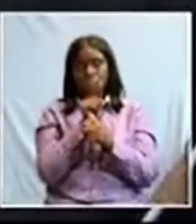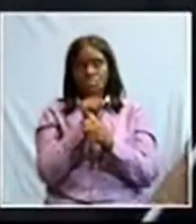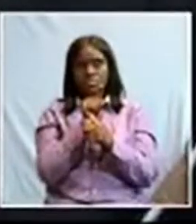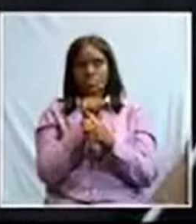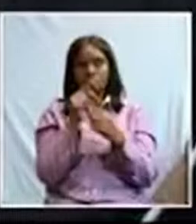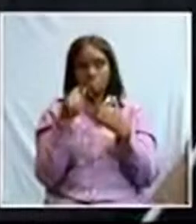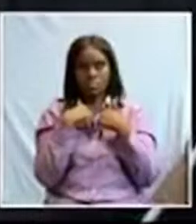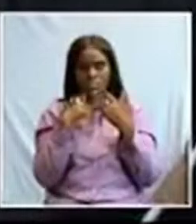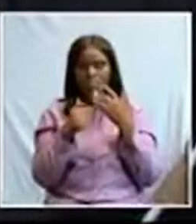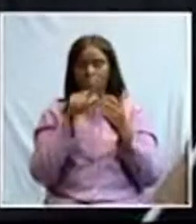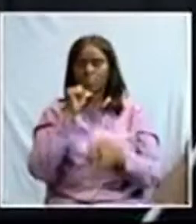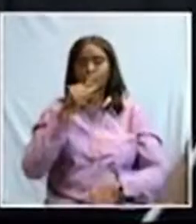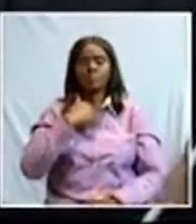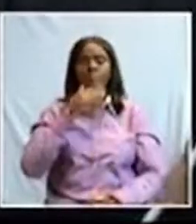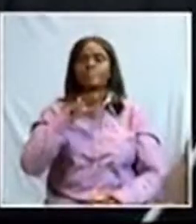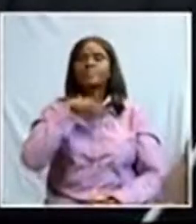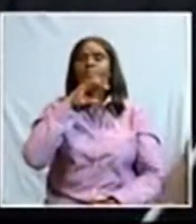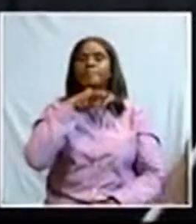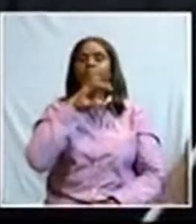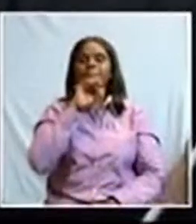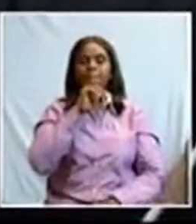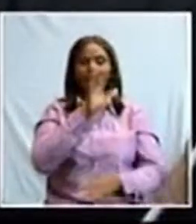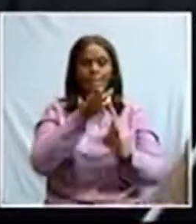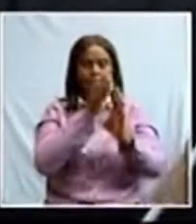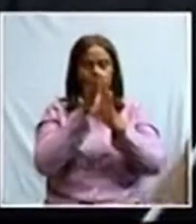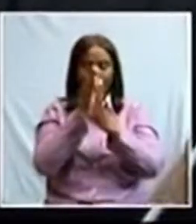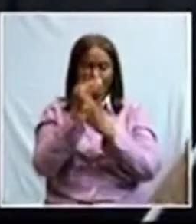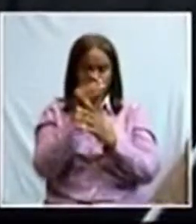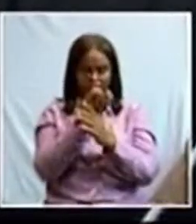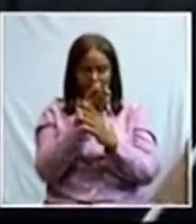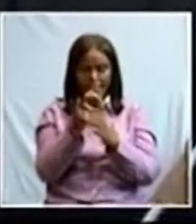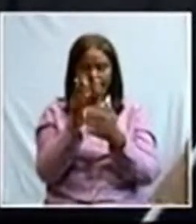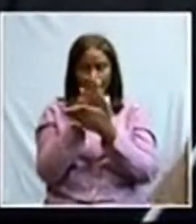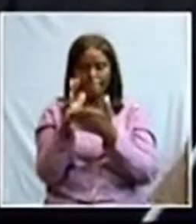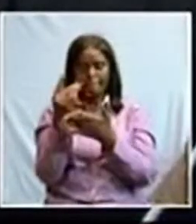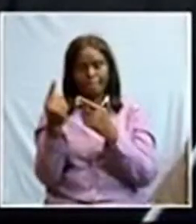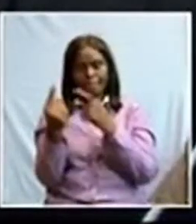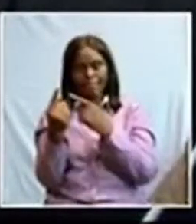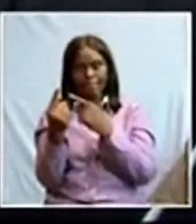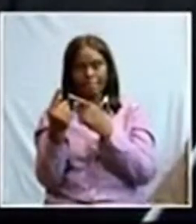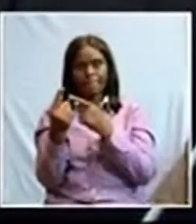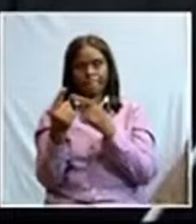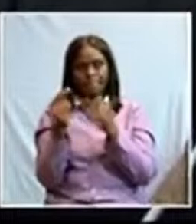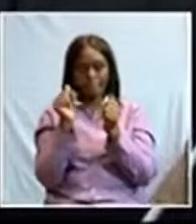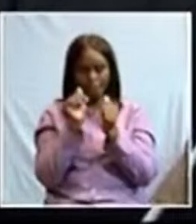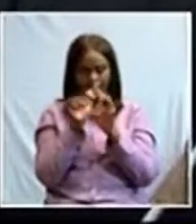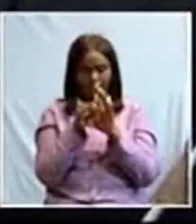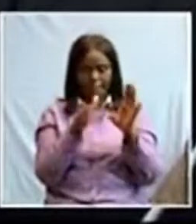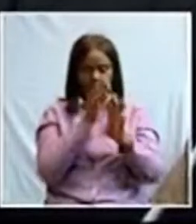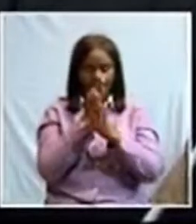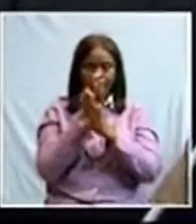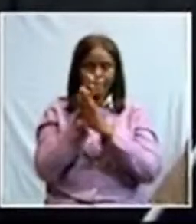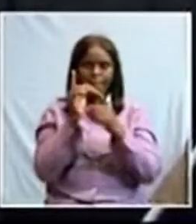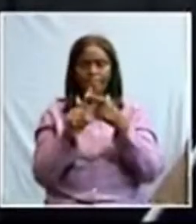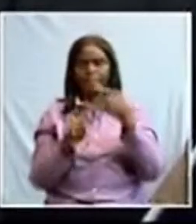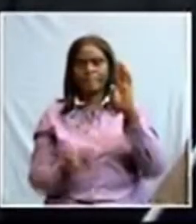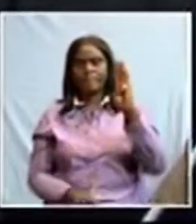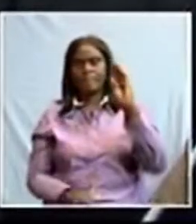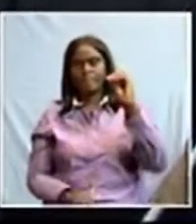there was insufficient funding toward this phase 1 in relation to the bill of